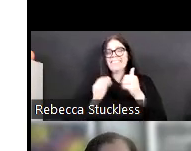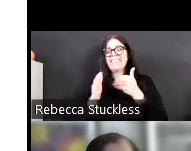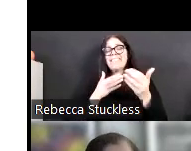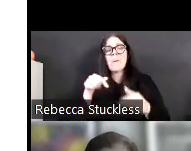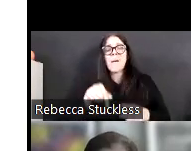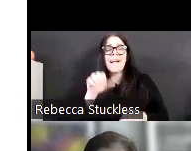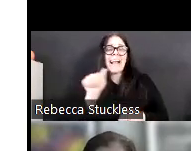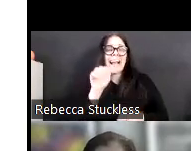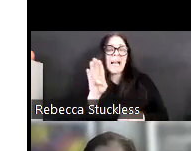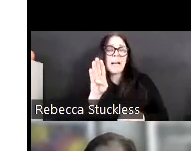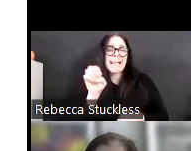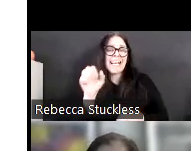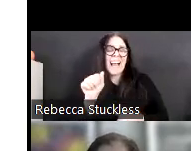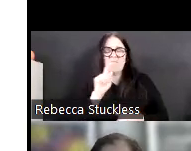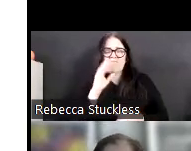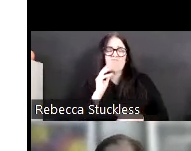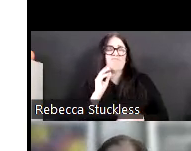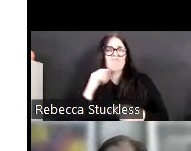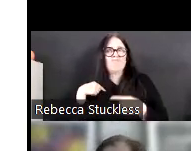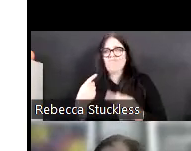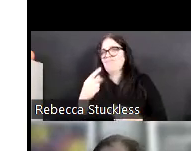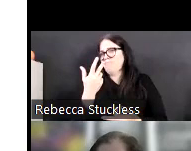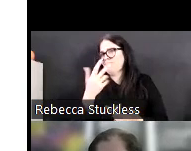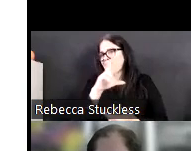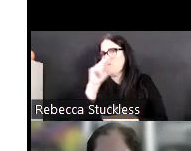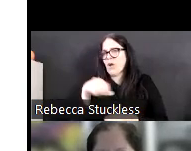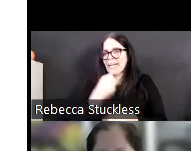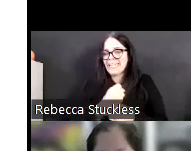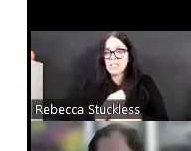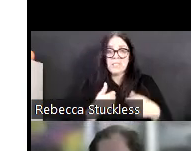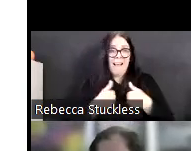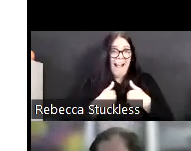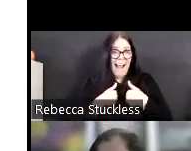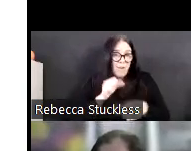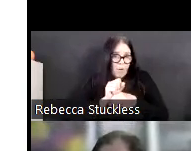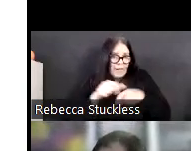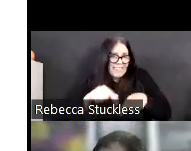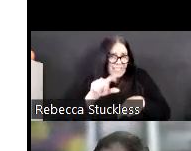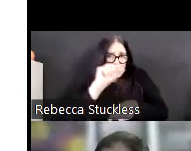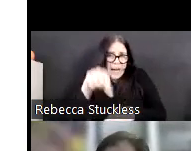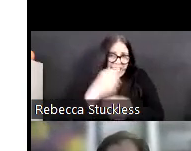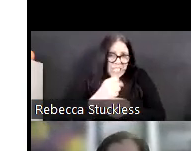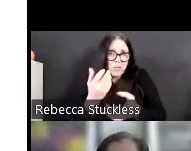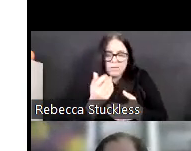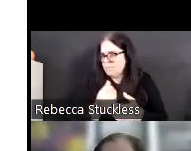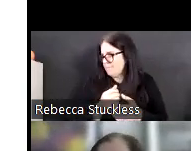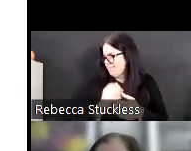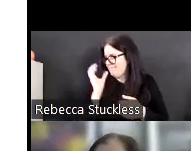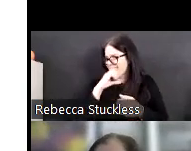for about 30 years, and I've been around for 20 of it. That's kind of funny to